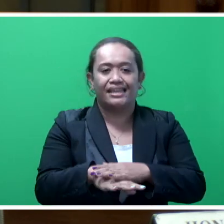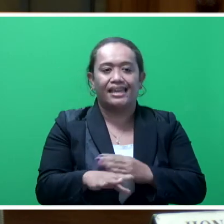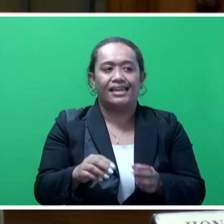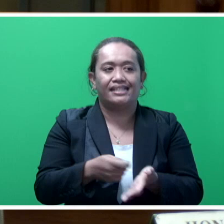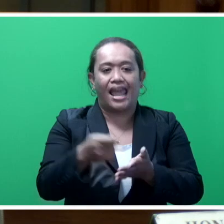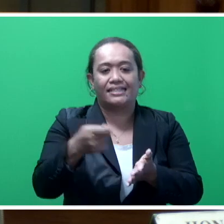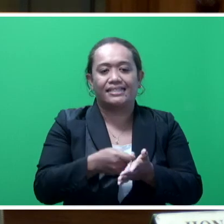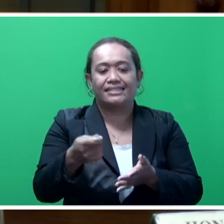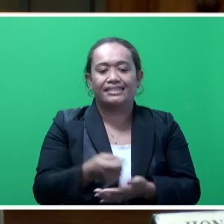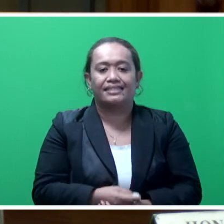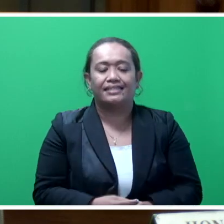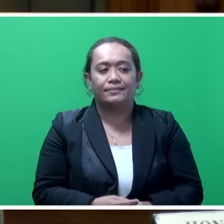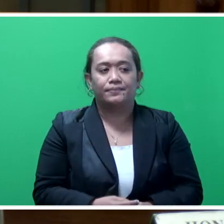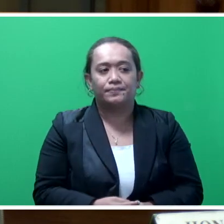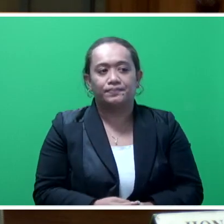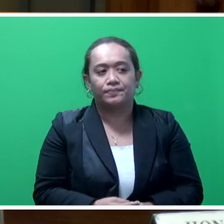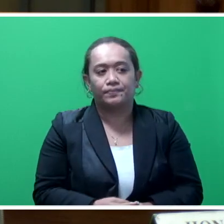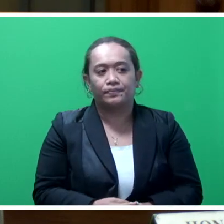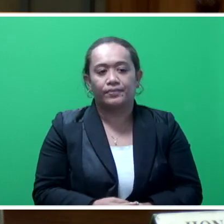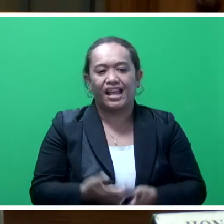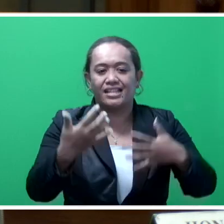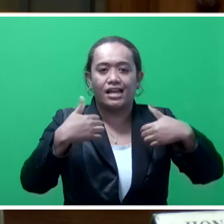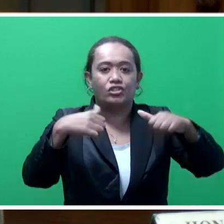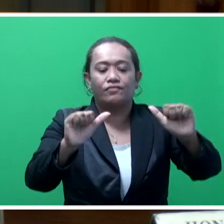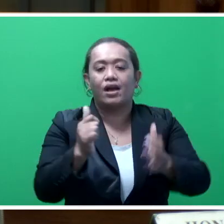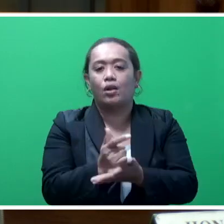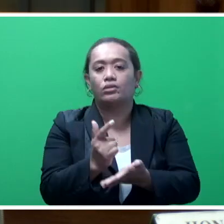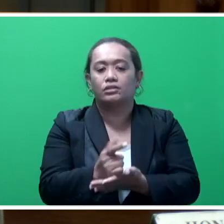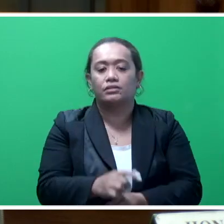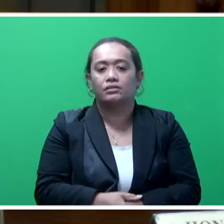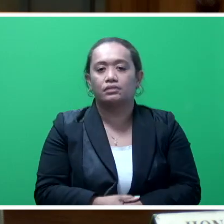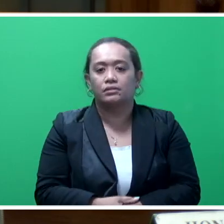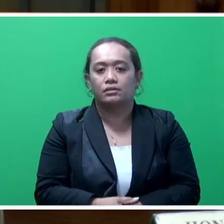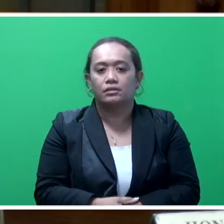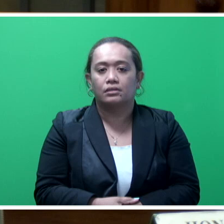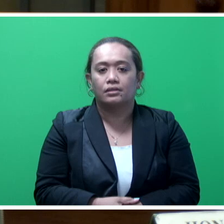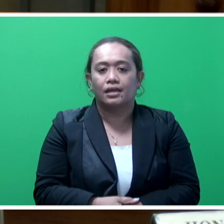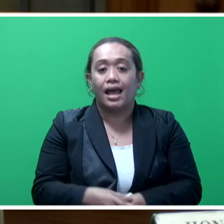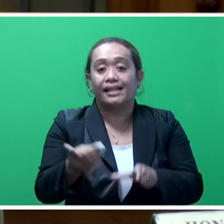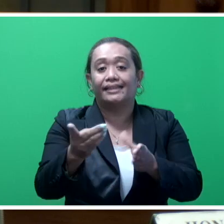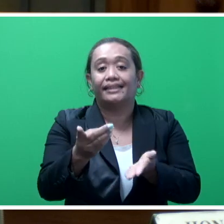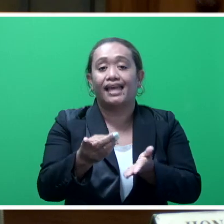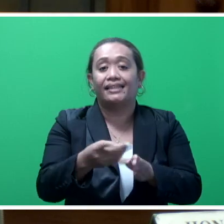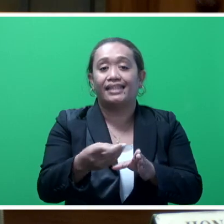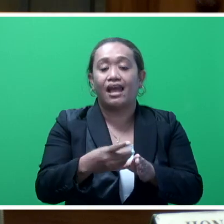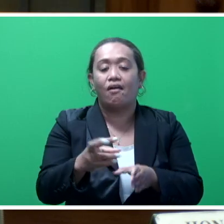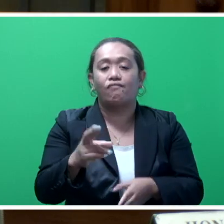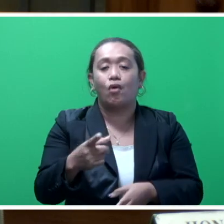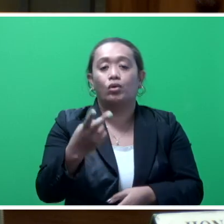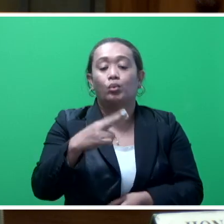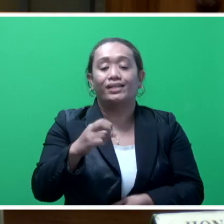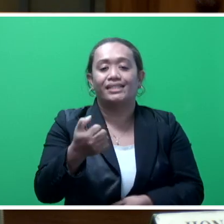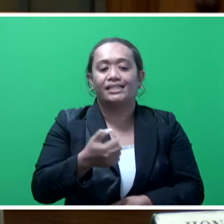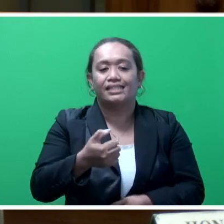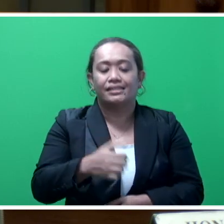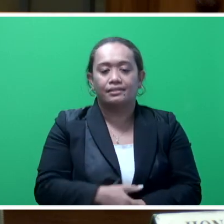a remarkable achievement from 2016 to 2020, the data that we have got recently